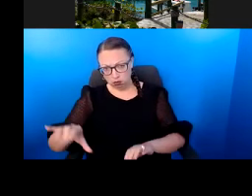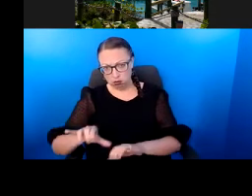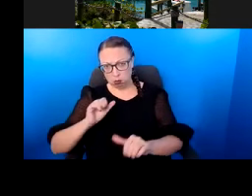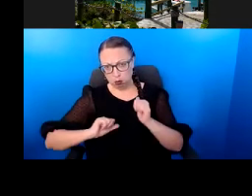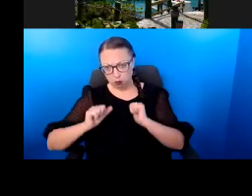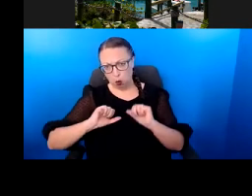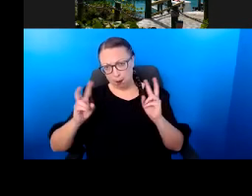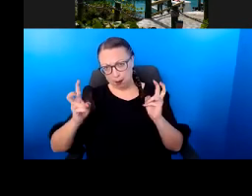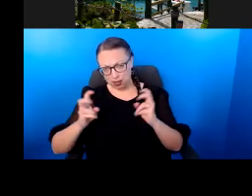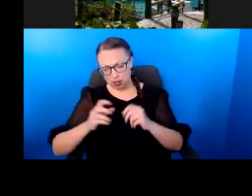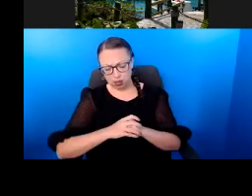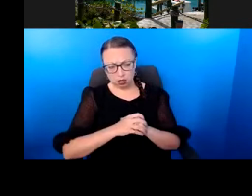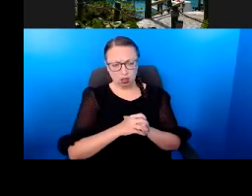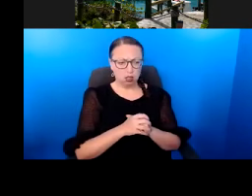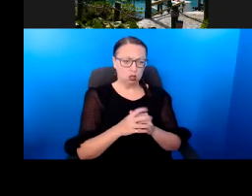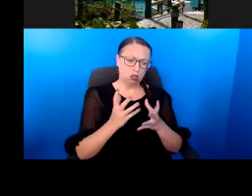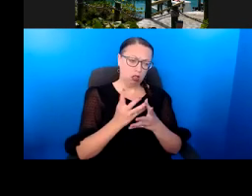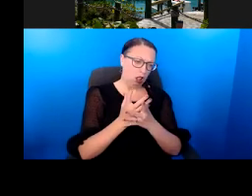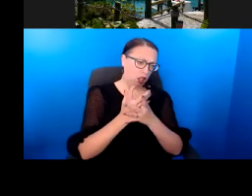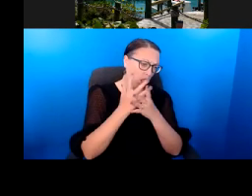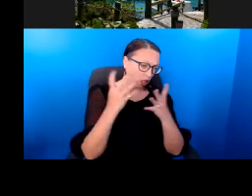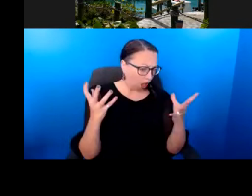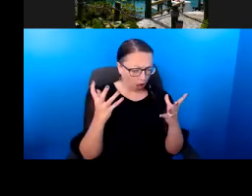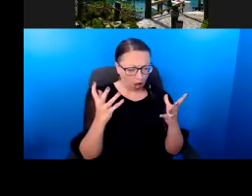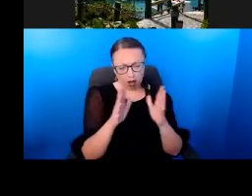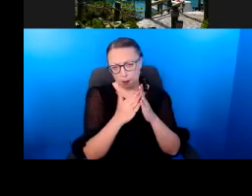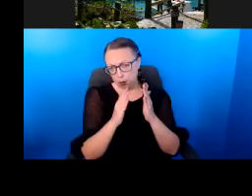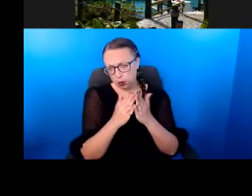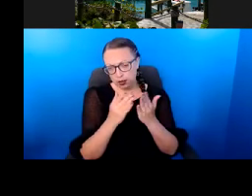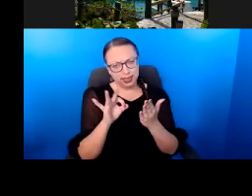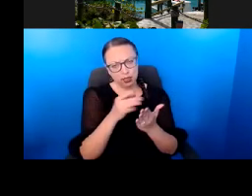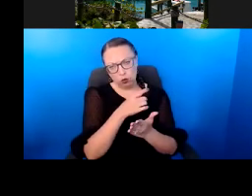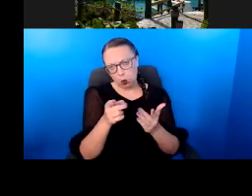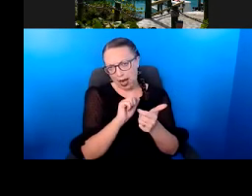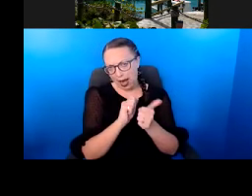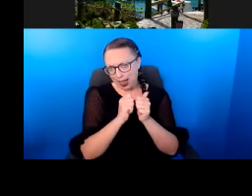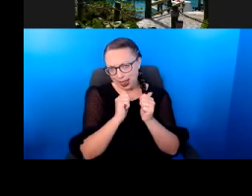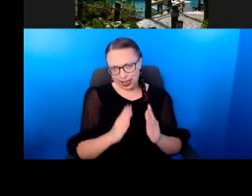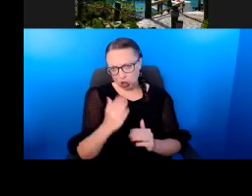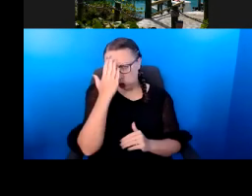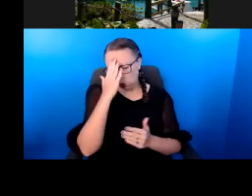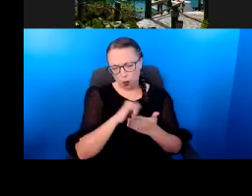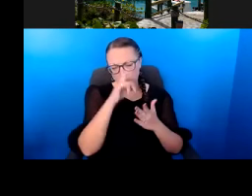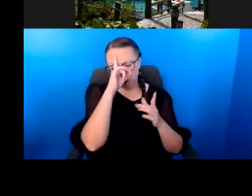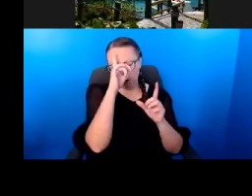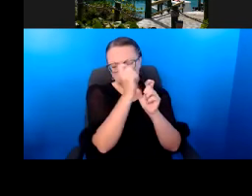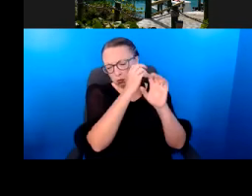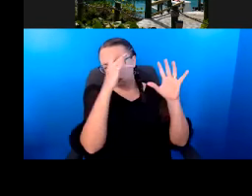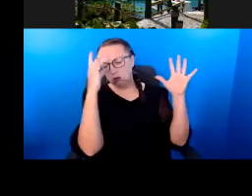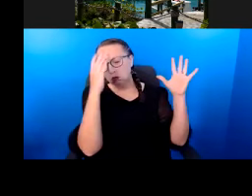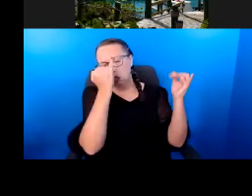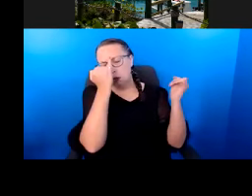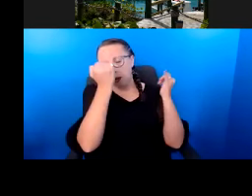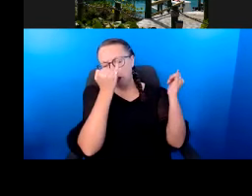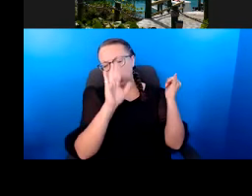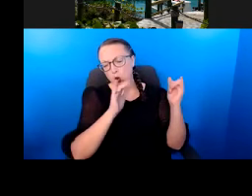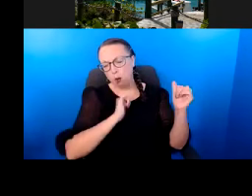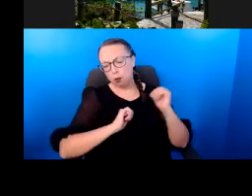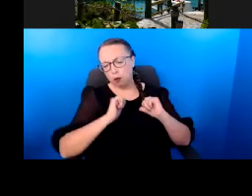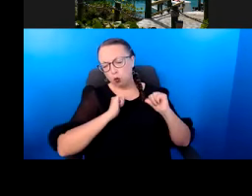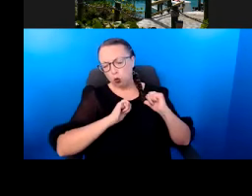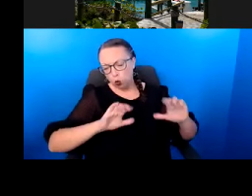literature. Anybody who was an athlete out there knows about this, about imagining your performance. You know, I assume most of us